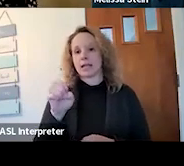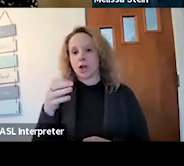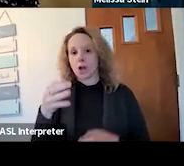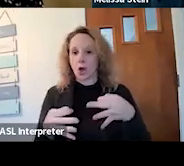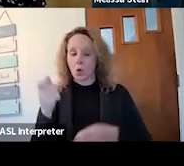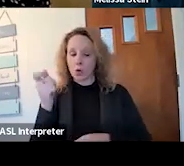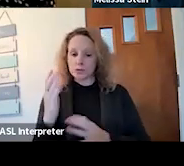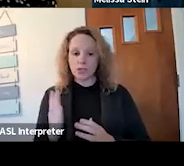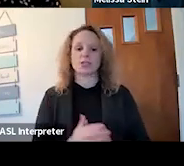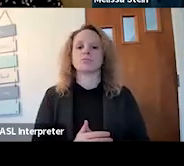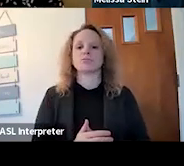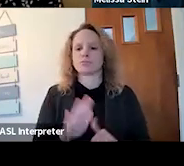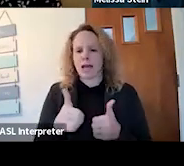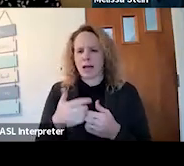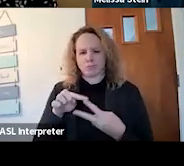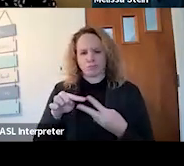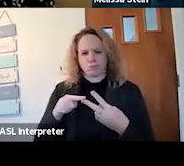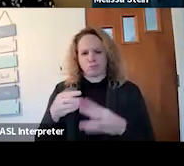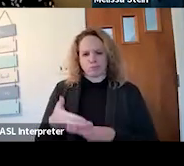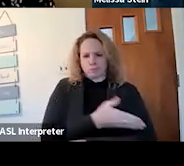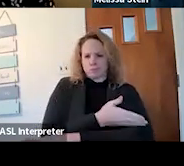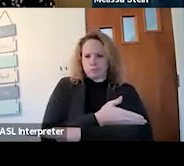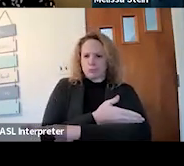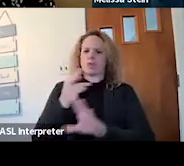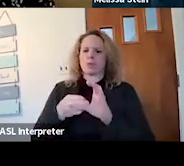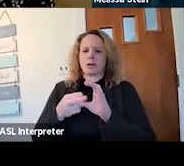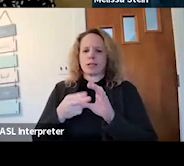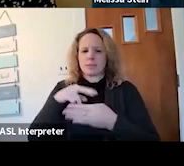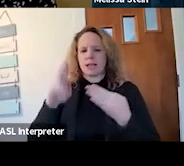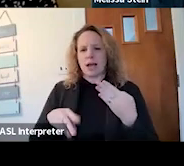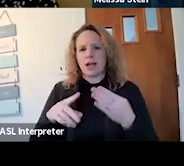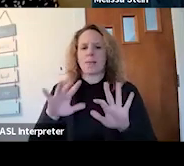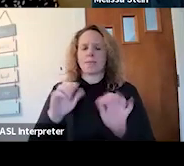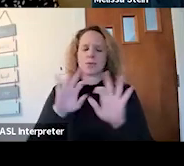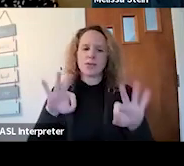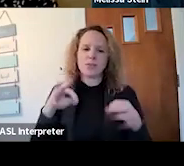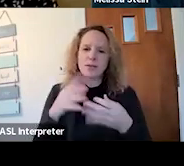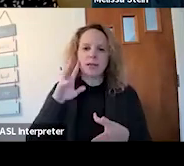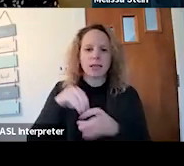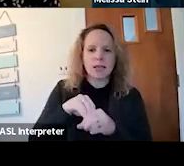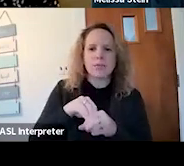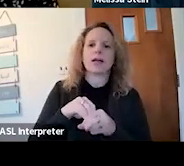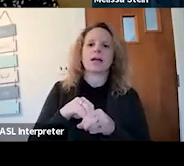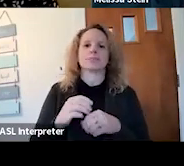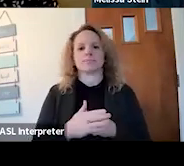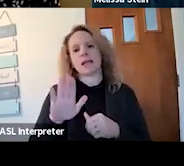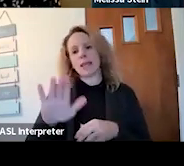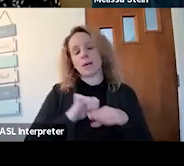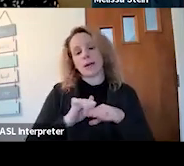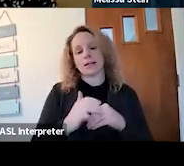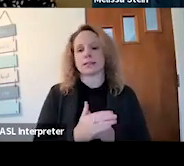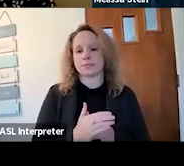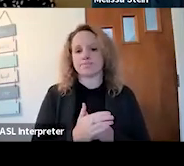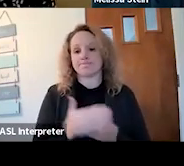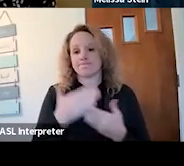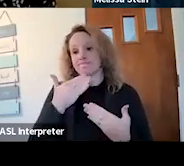about ways that they have improved participant outcomes by incorporating family engagement in their standard court practices. I want to thank